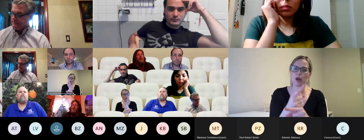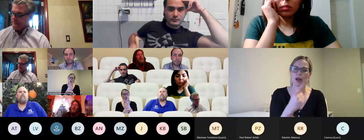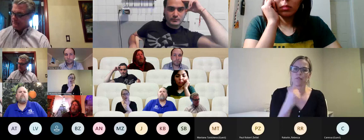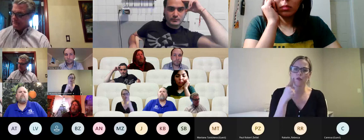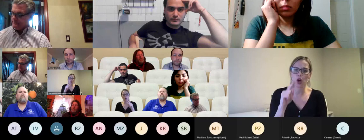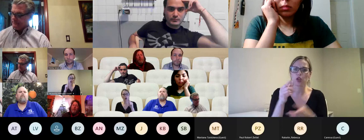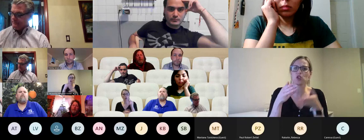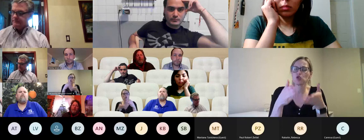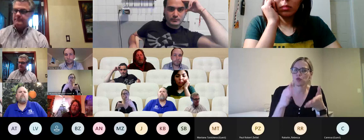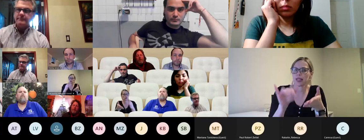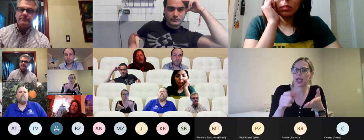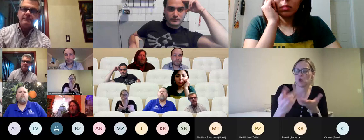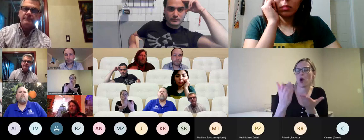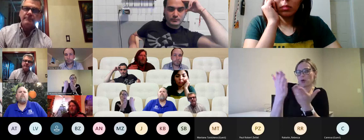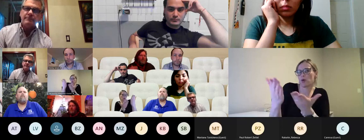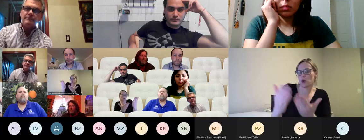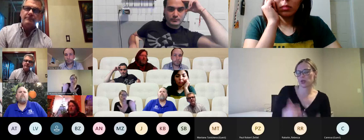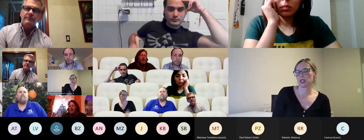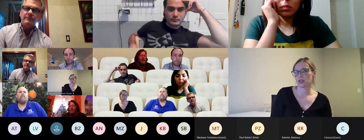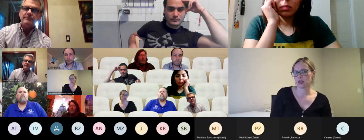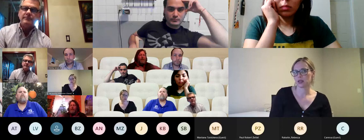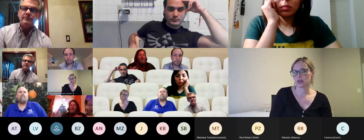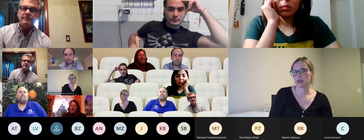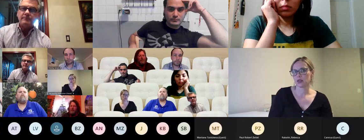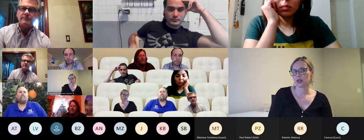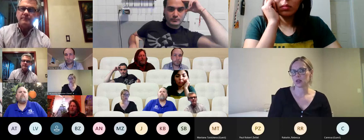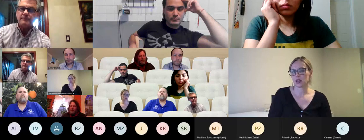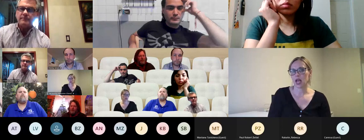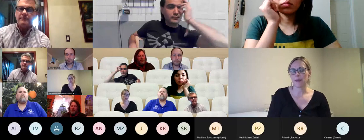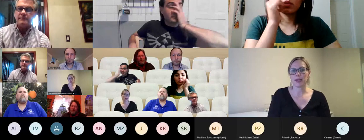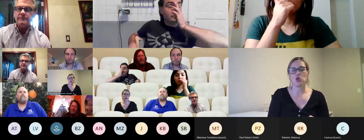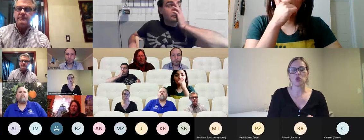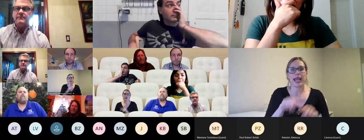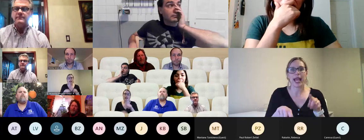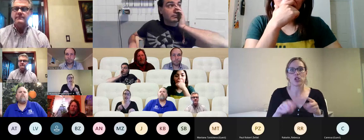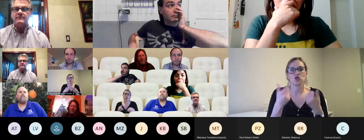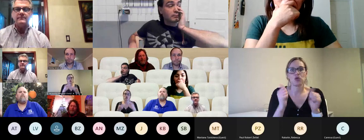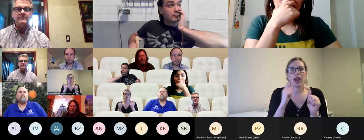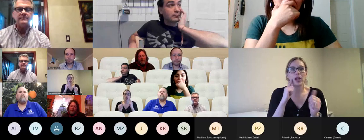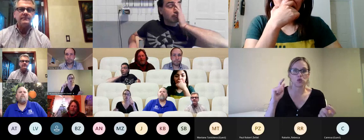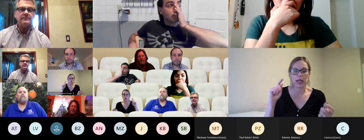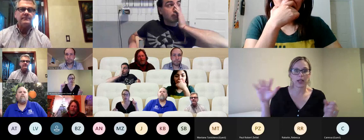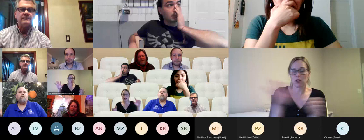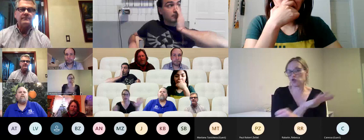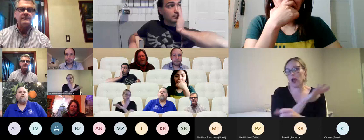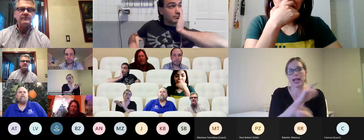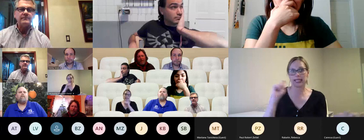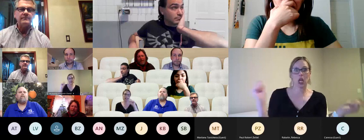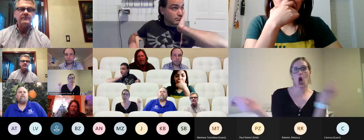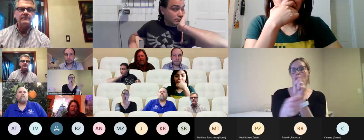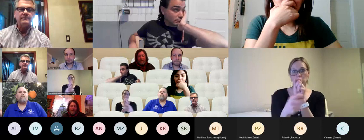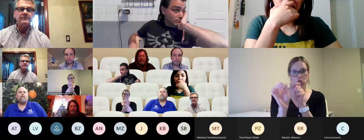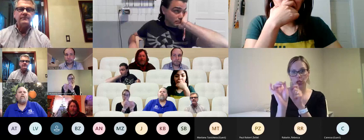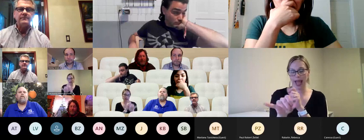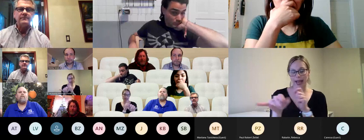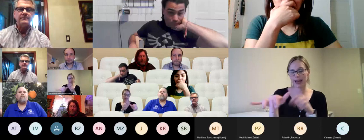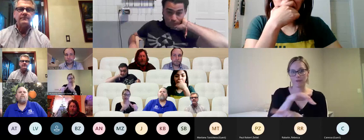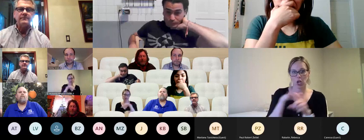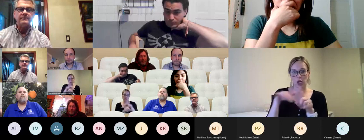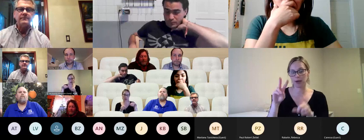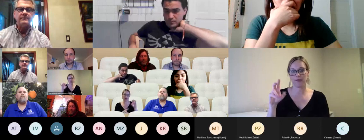street that you're proposing it for, as opposed to trying to drastically alter the built environment of something like Van Buren. I'd love to see